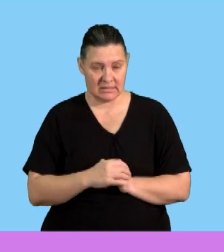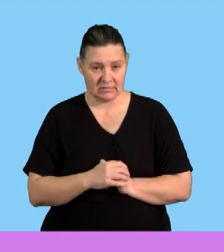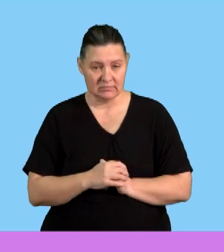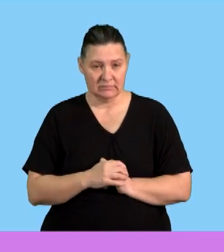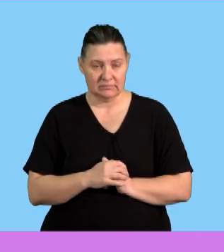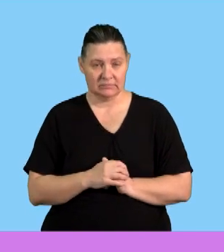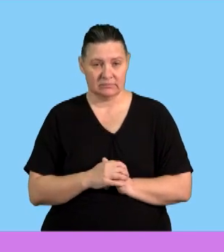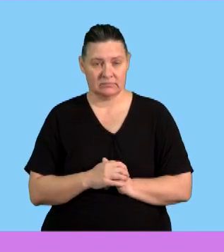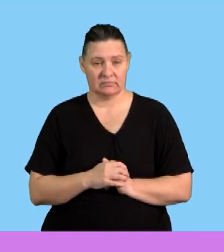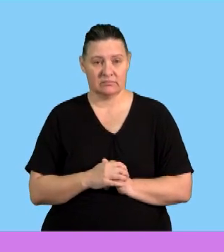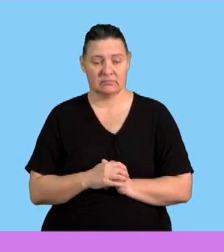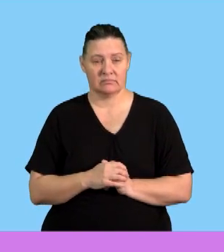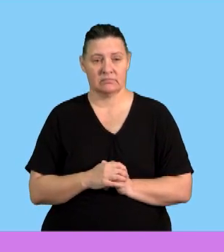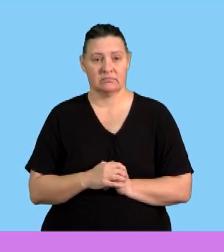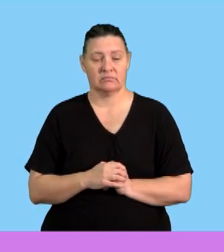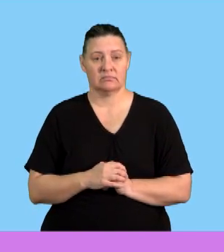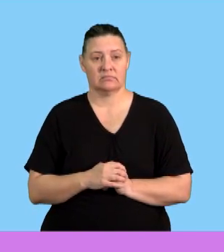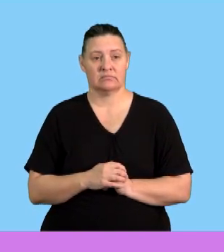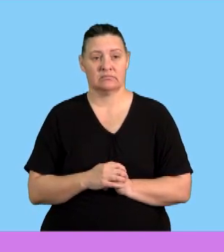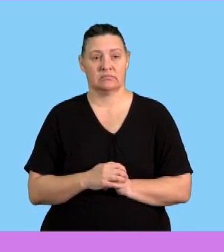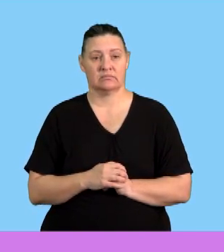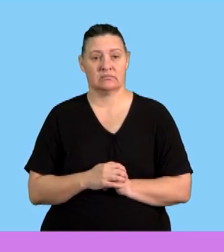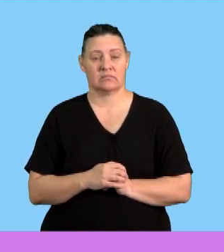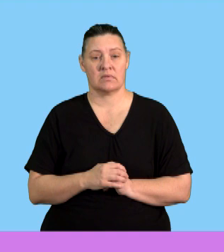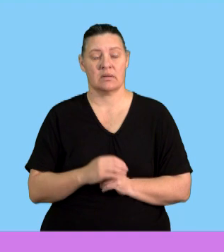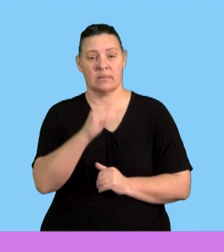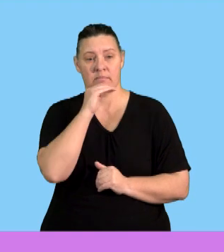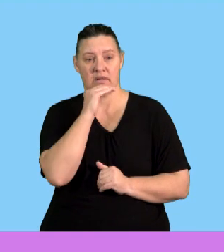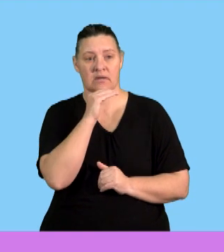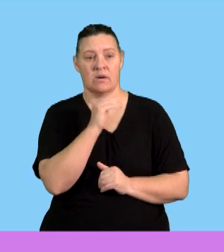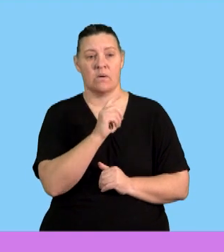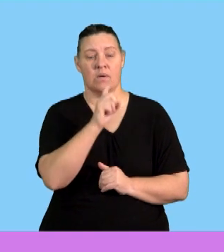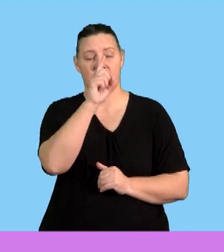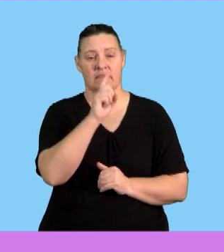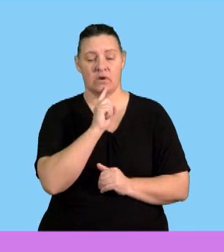6.5%. And that is